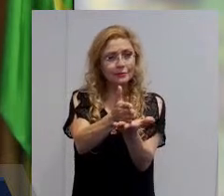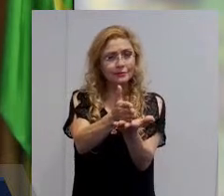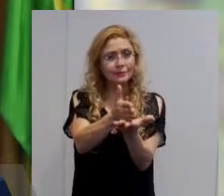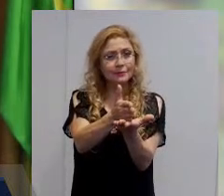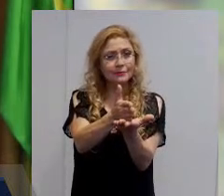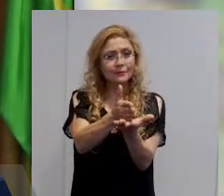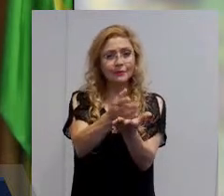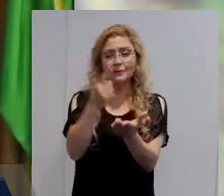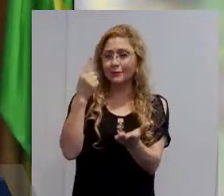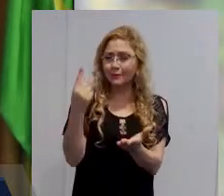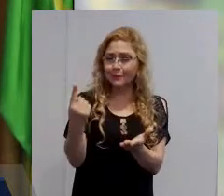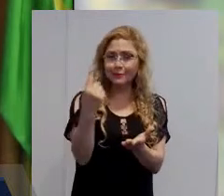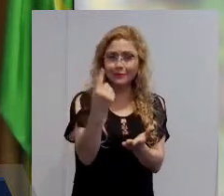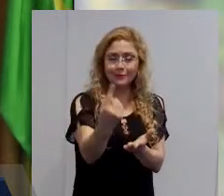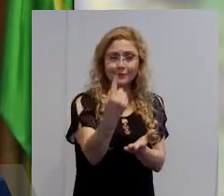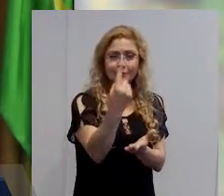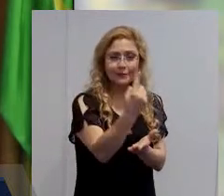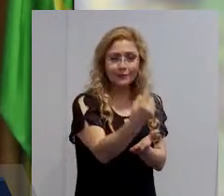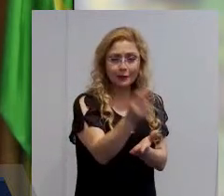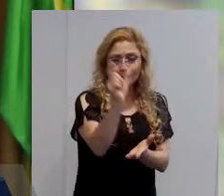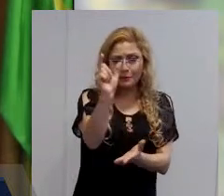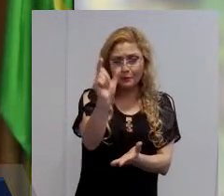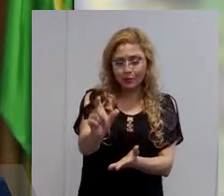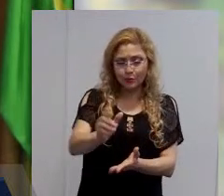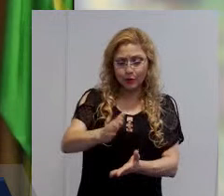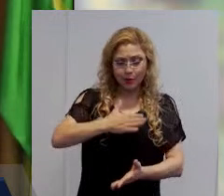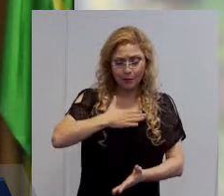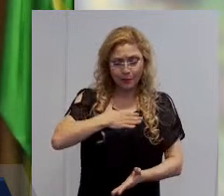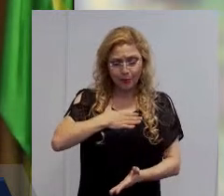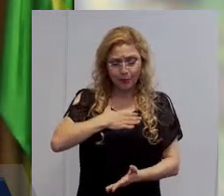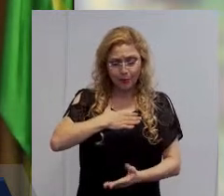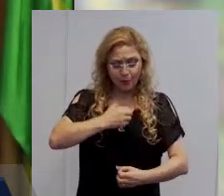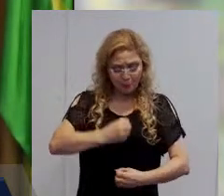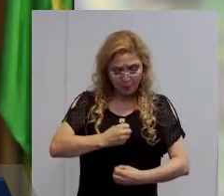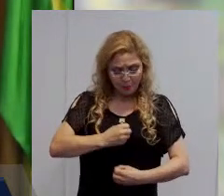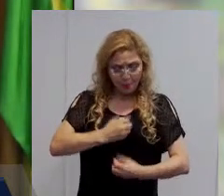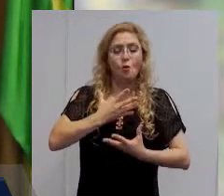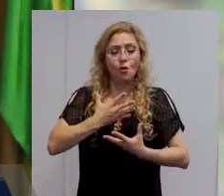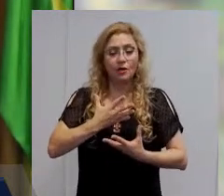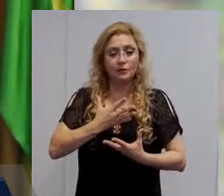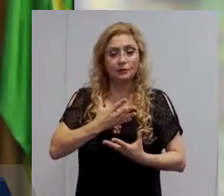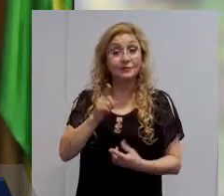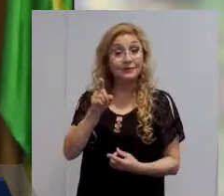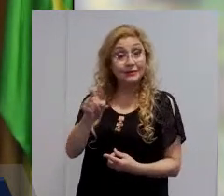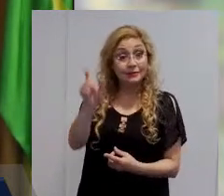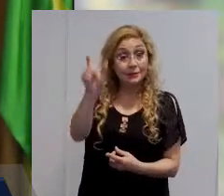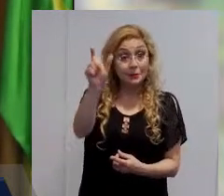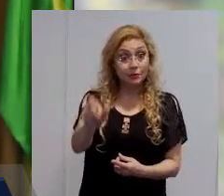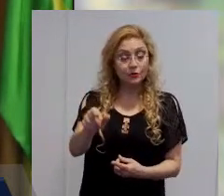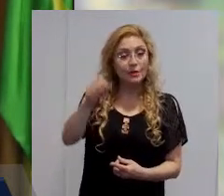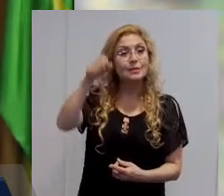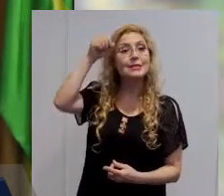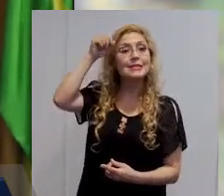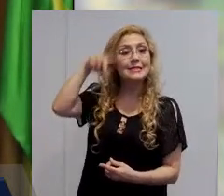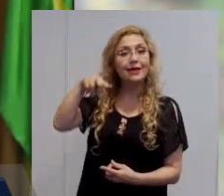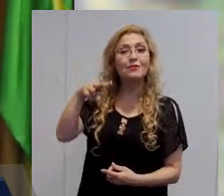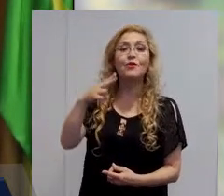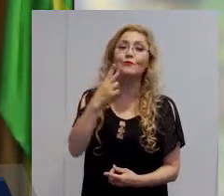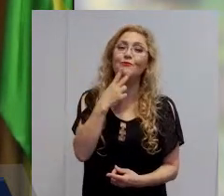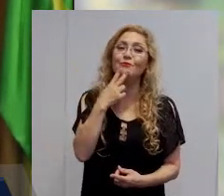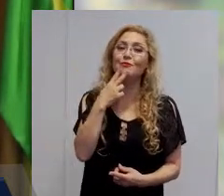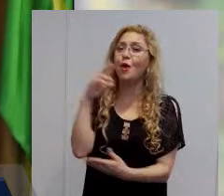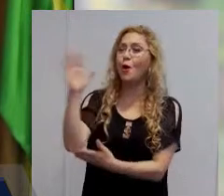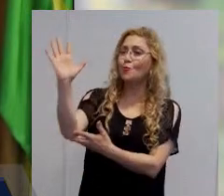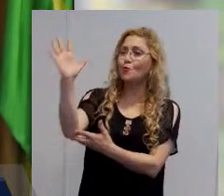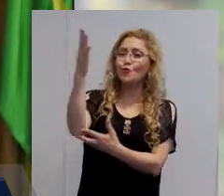necessarily need to put it up so that each human being values themselves, that the peasant knows that they're living